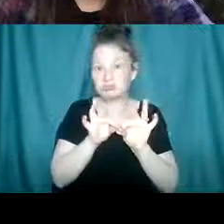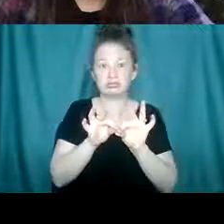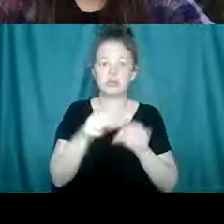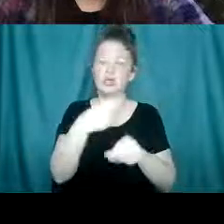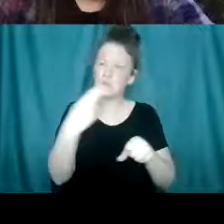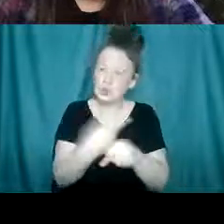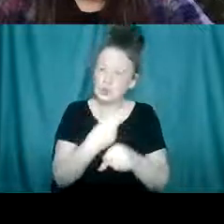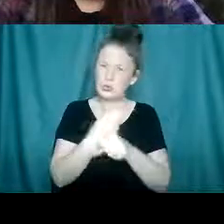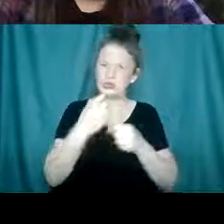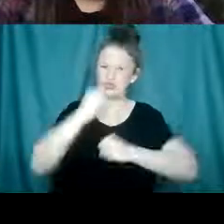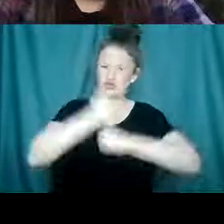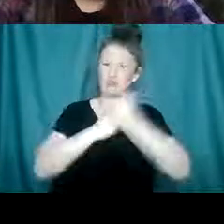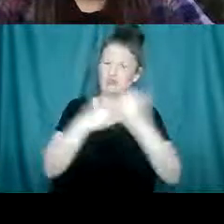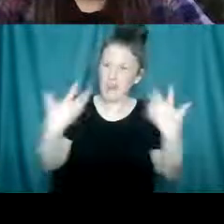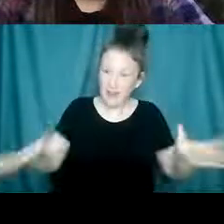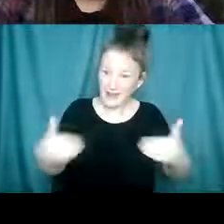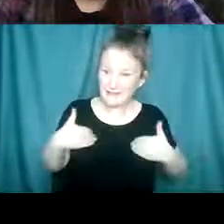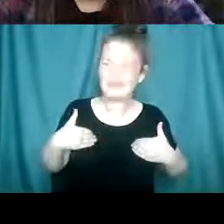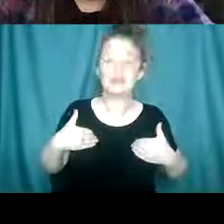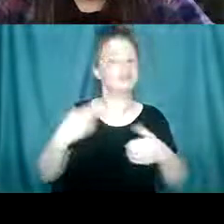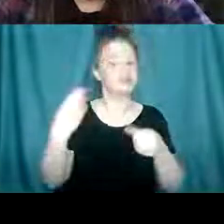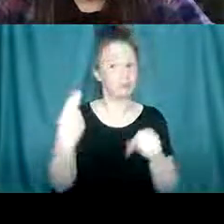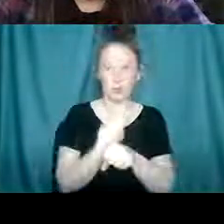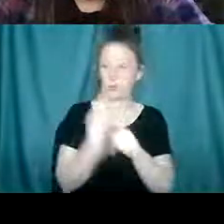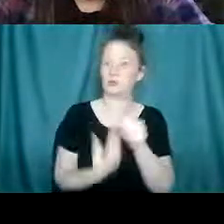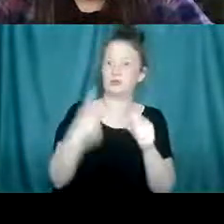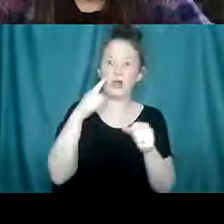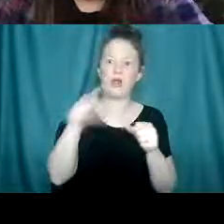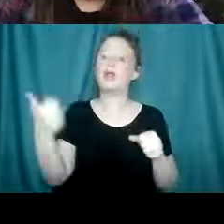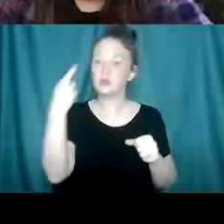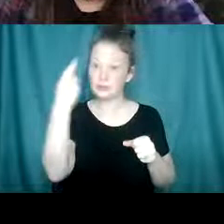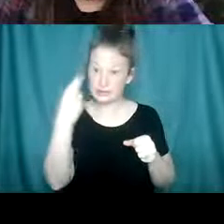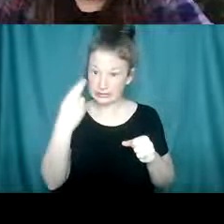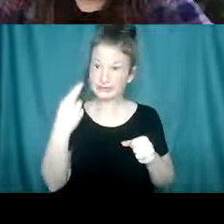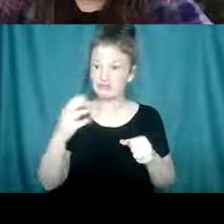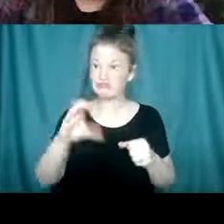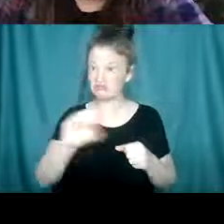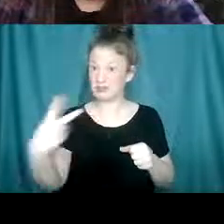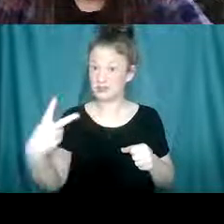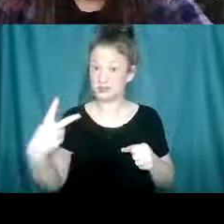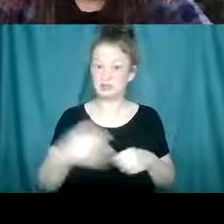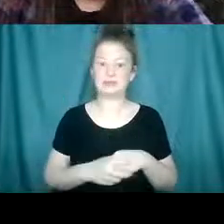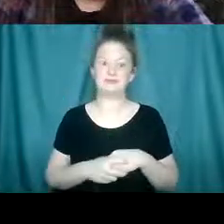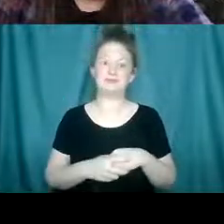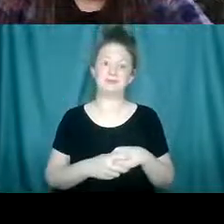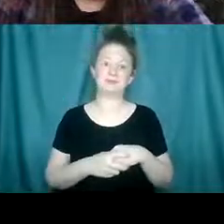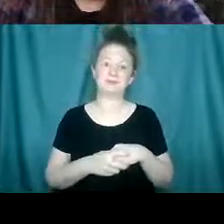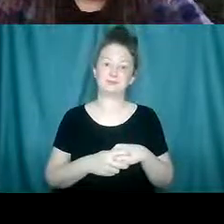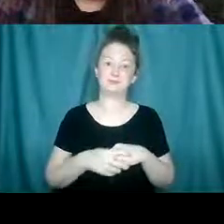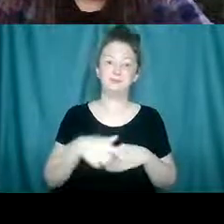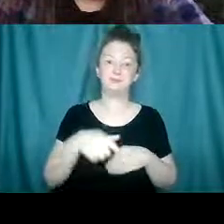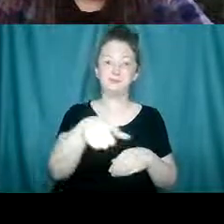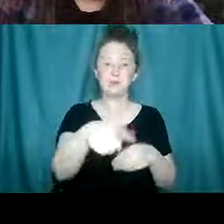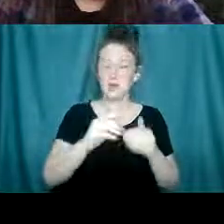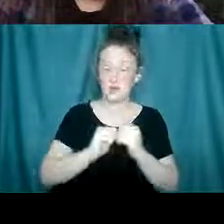structures. And once we inject carbon dioxide underground, there are 4 ways essentially for it to be